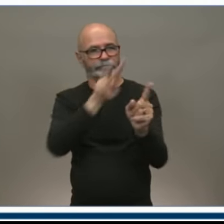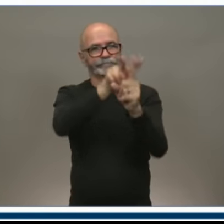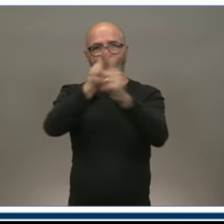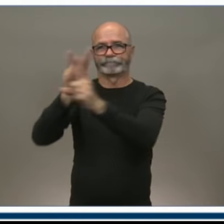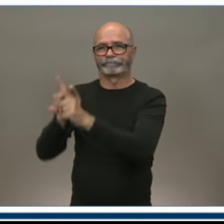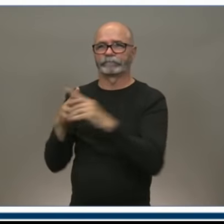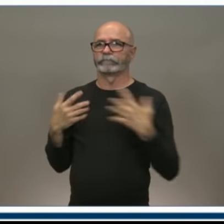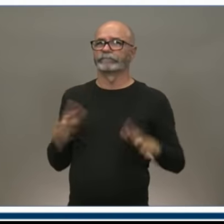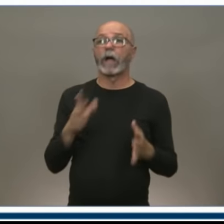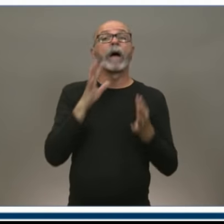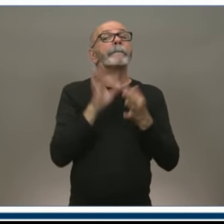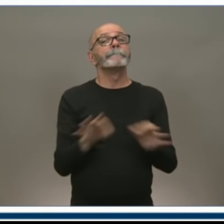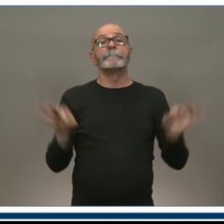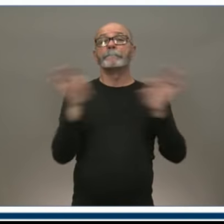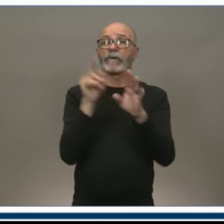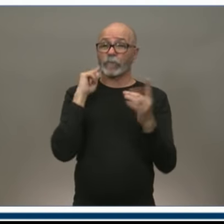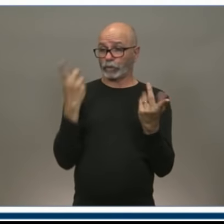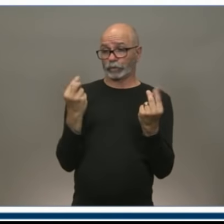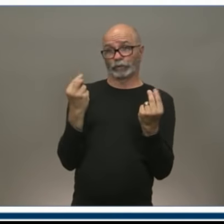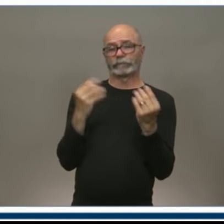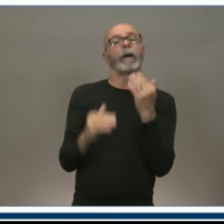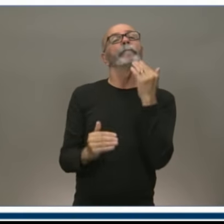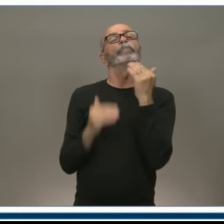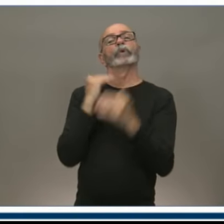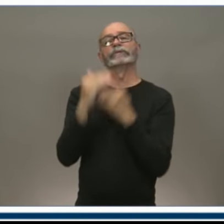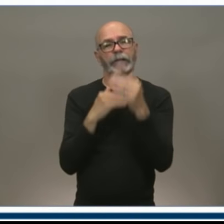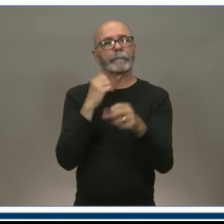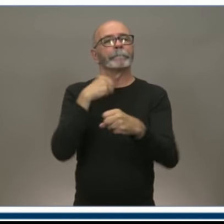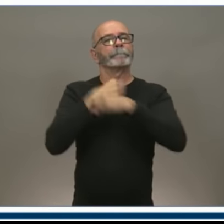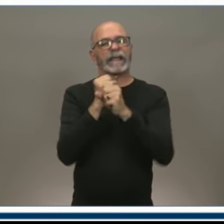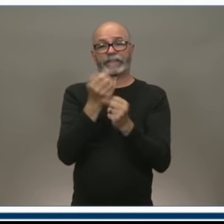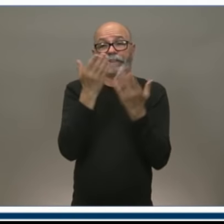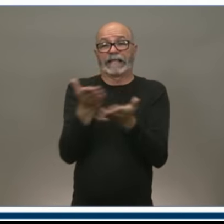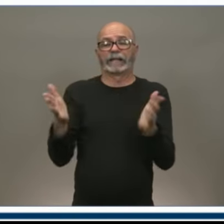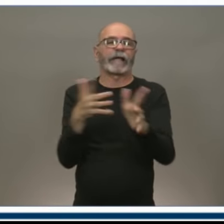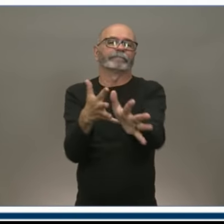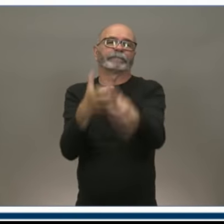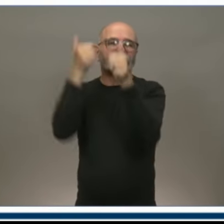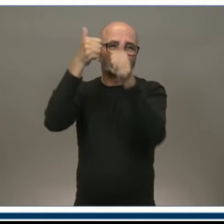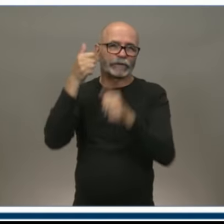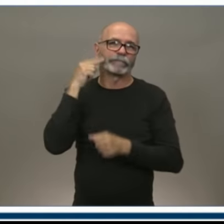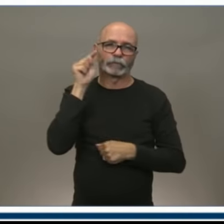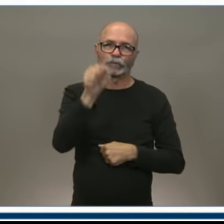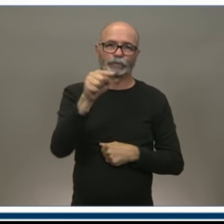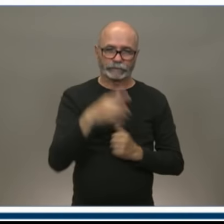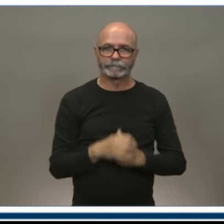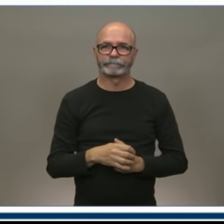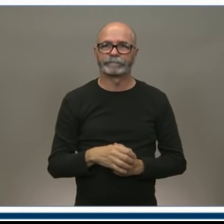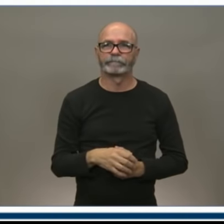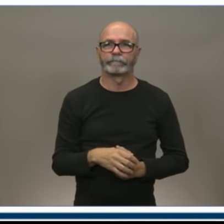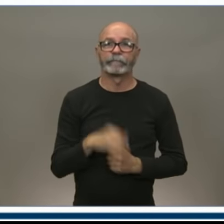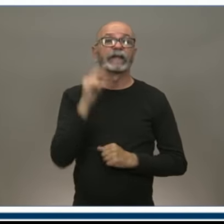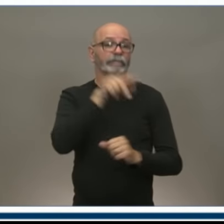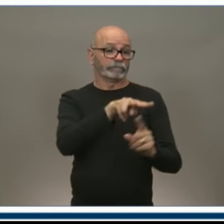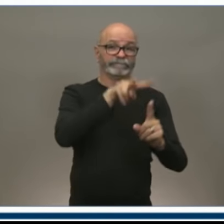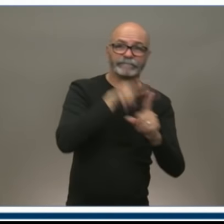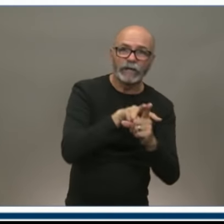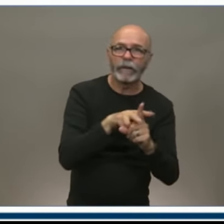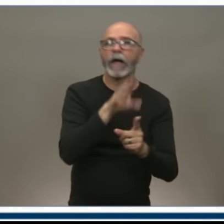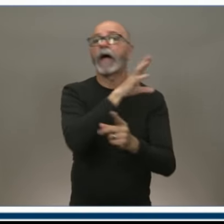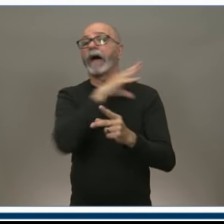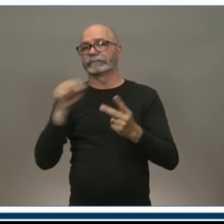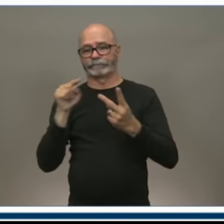steps are dramatically speeding up the process for both assessment and booking an appointment. And if people also